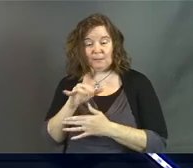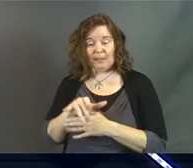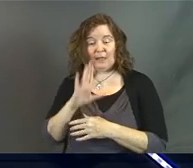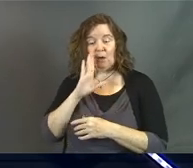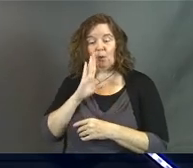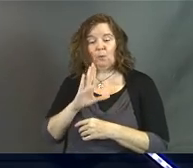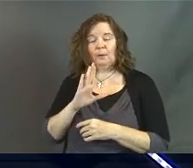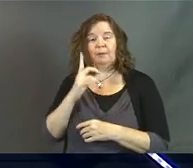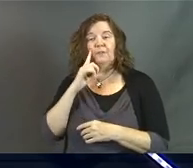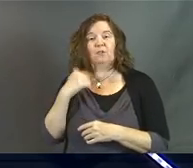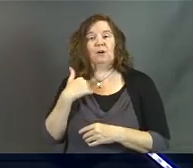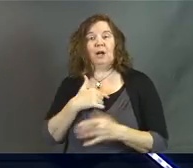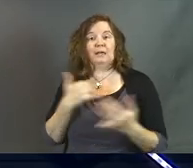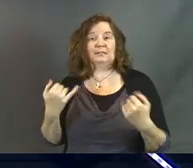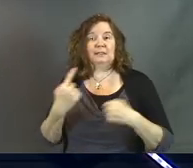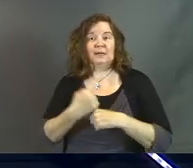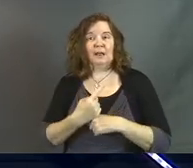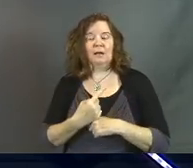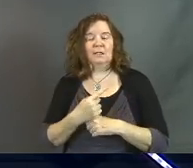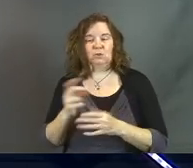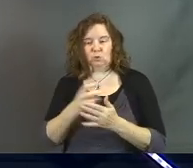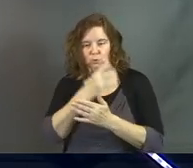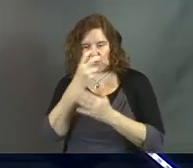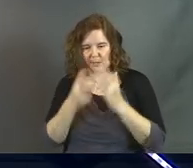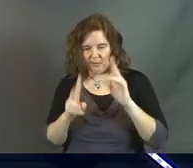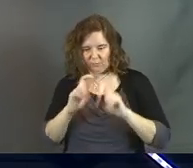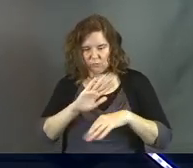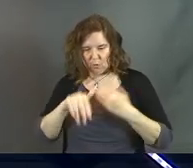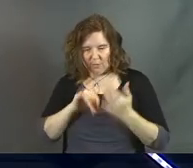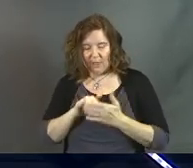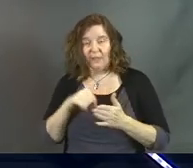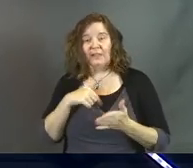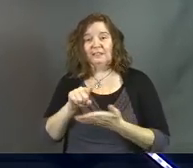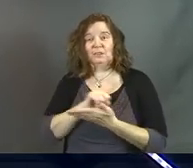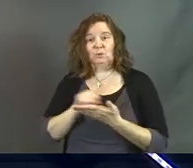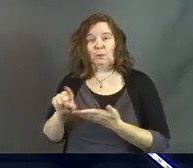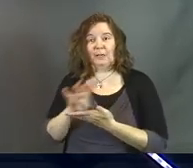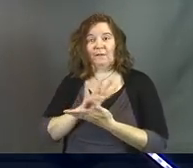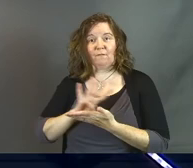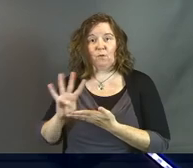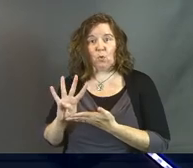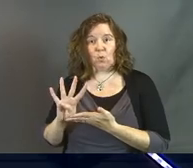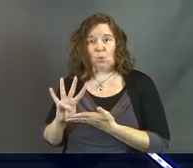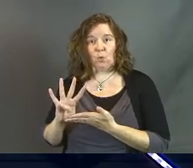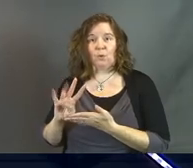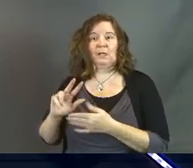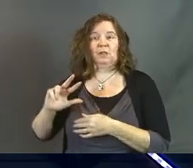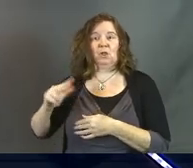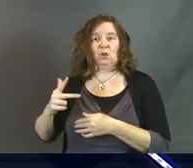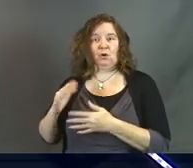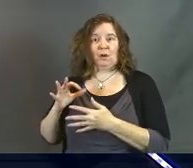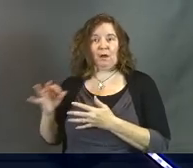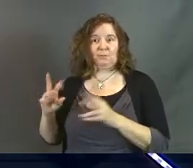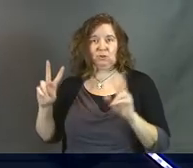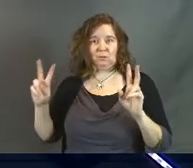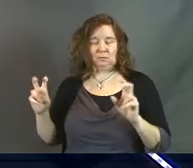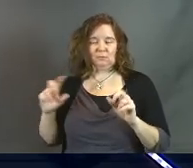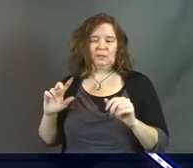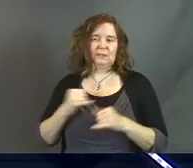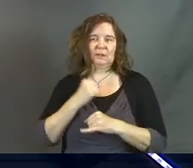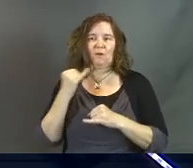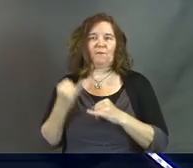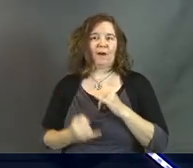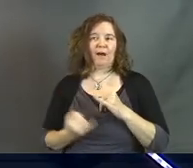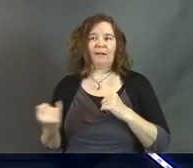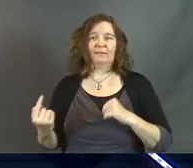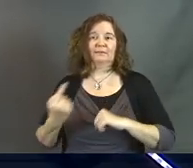is going to be for us today, is to dive in to all of that. This is week 4 in a third option. This is our